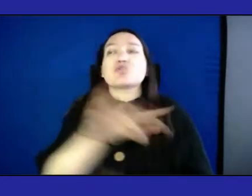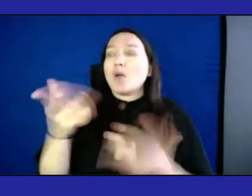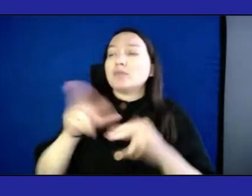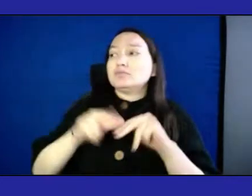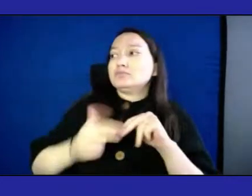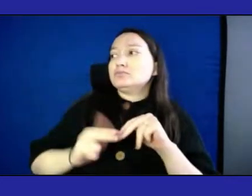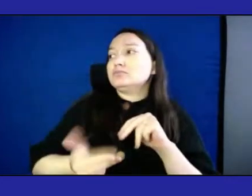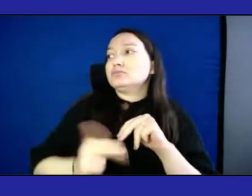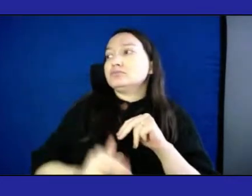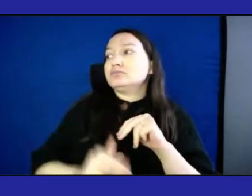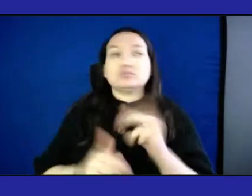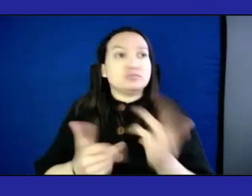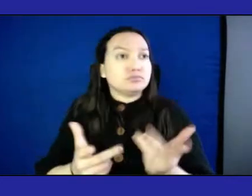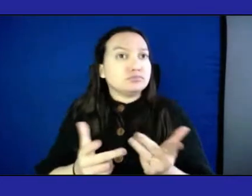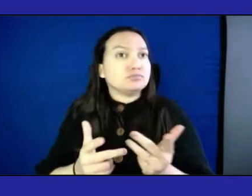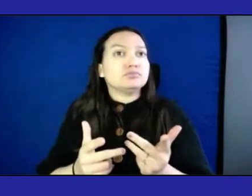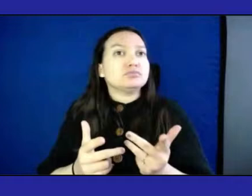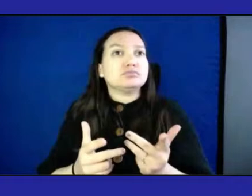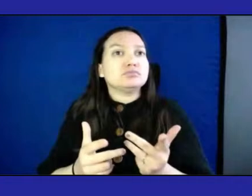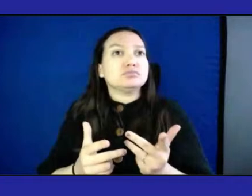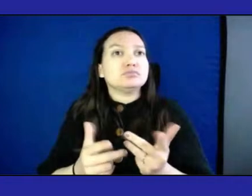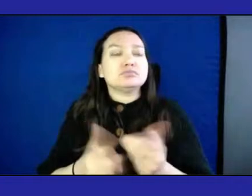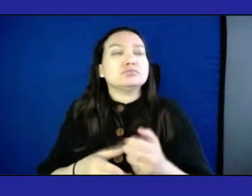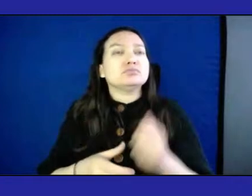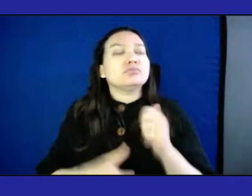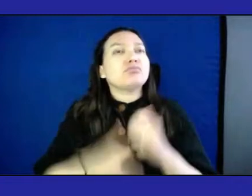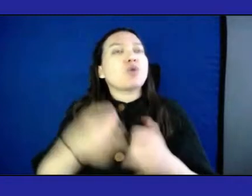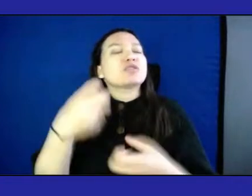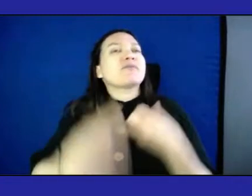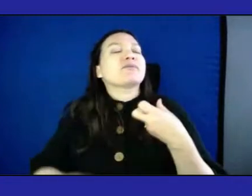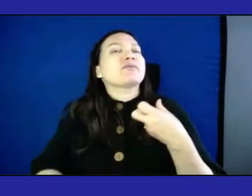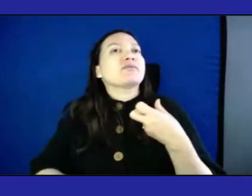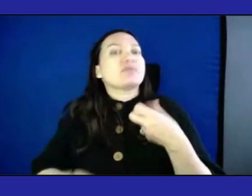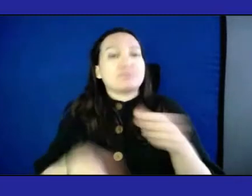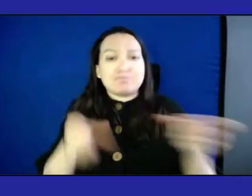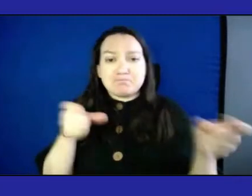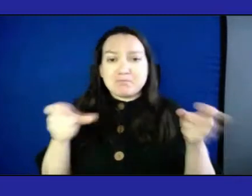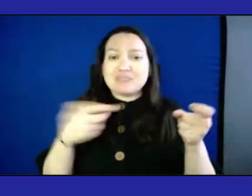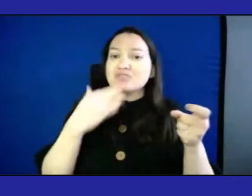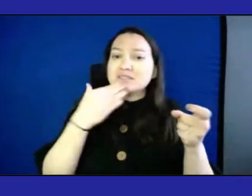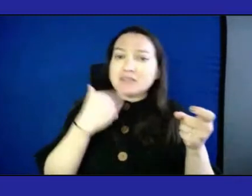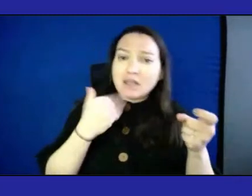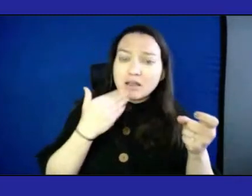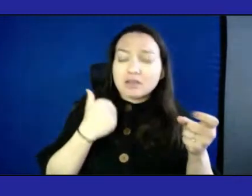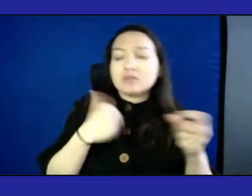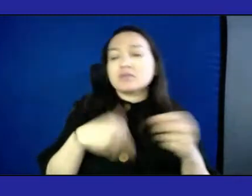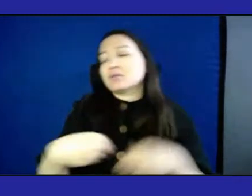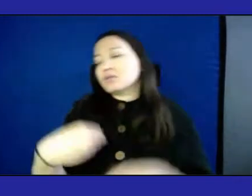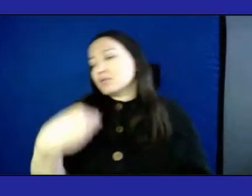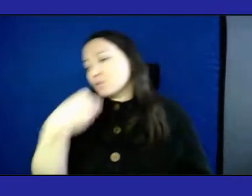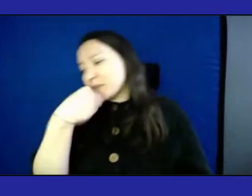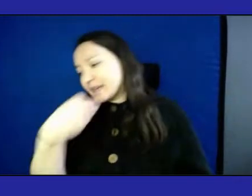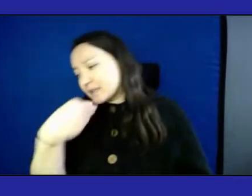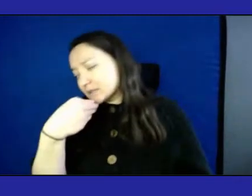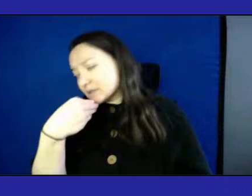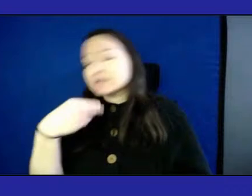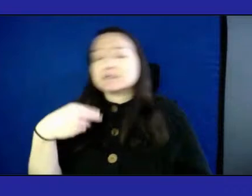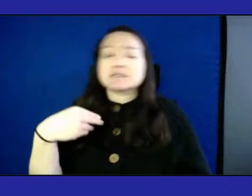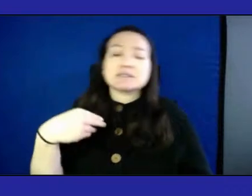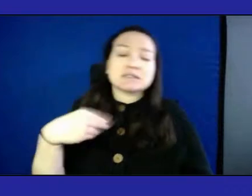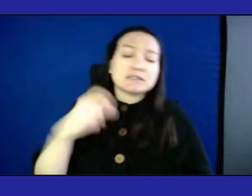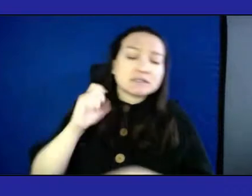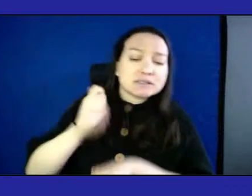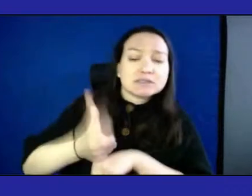be which is the hardest, to manage diet and weight or implement